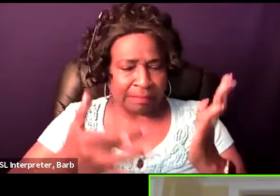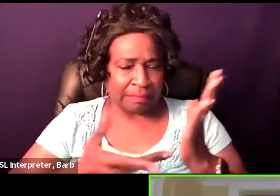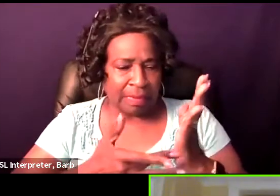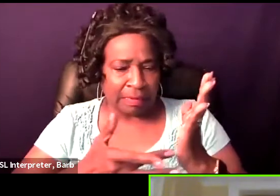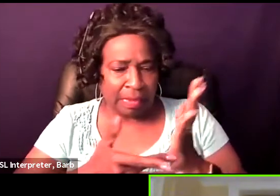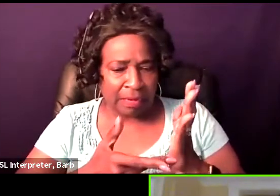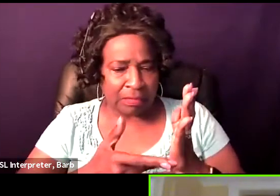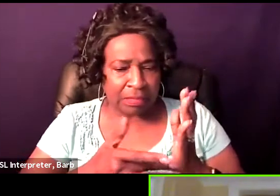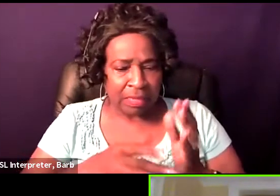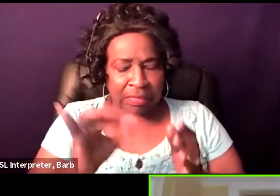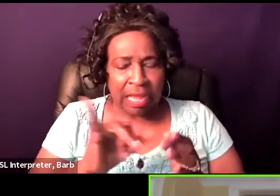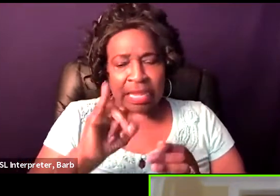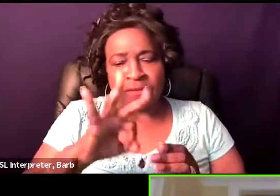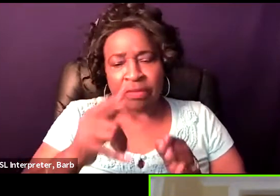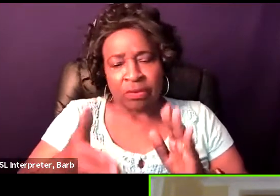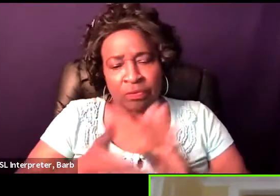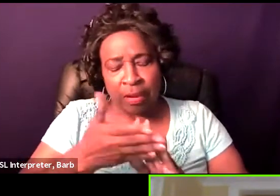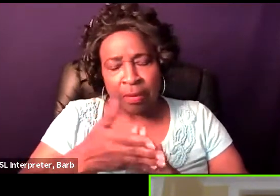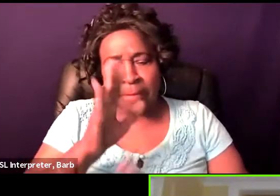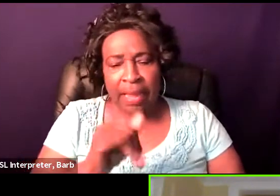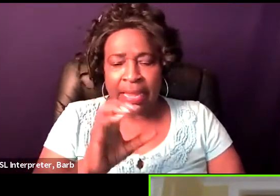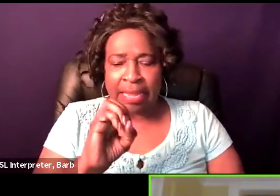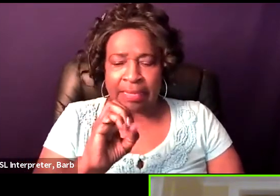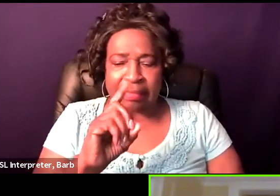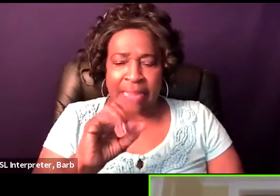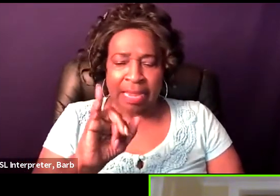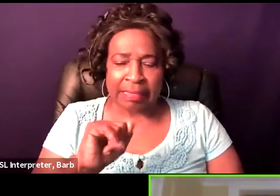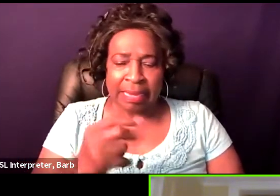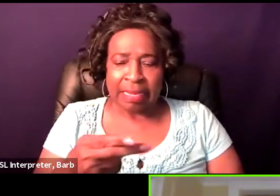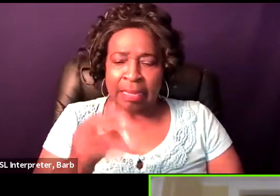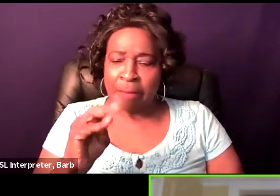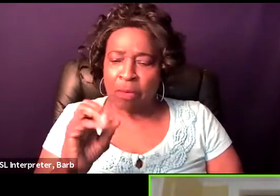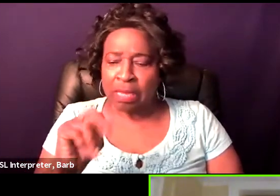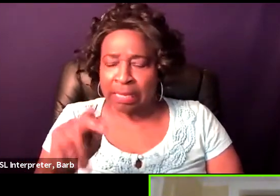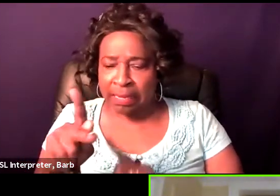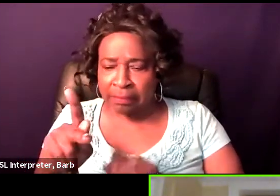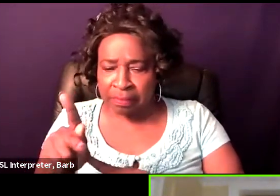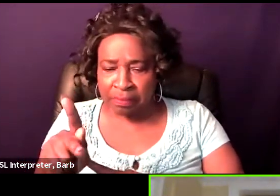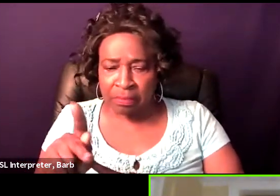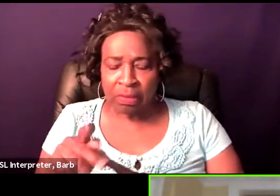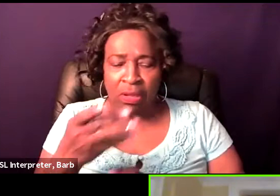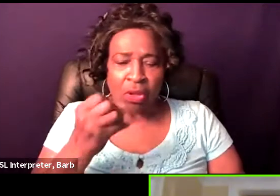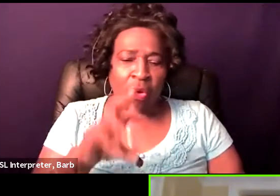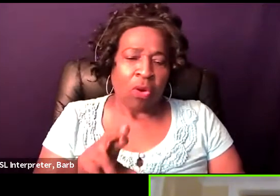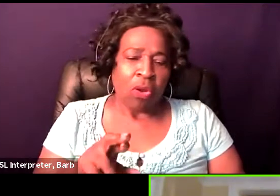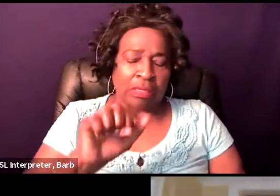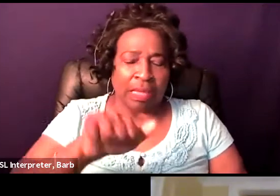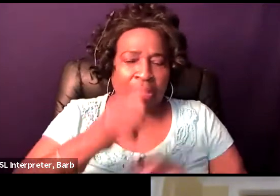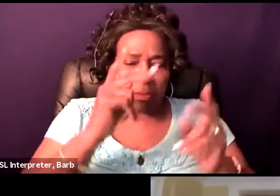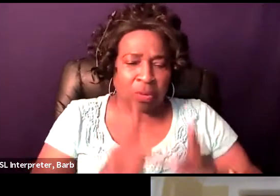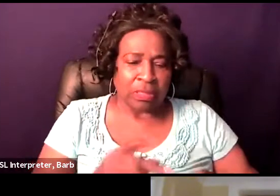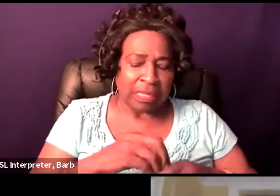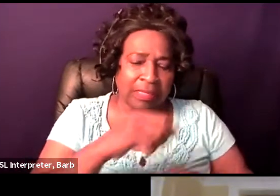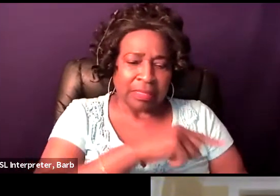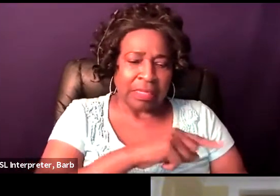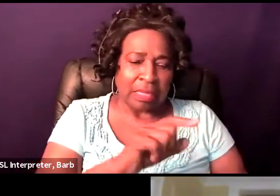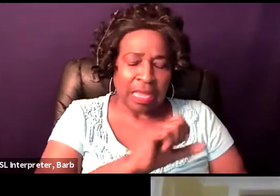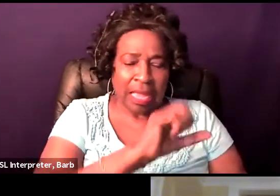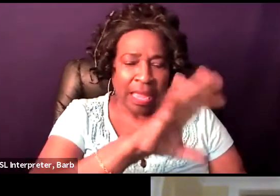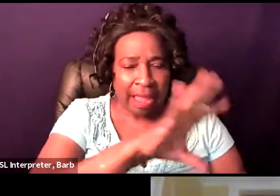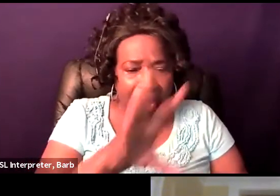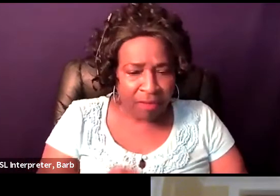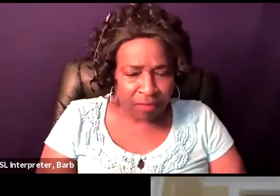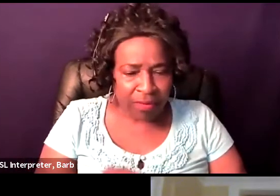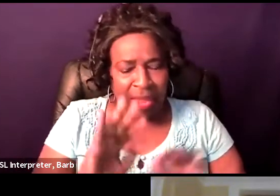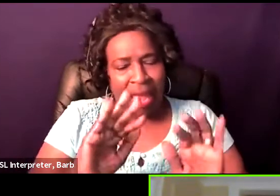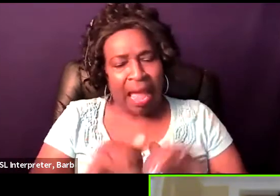be like if it was run by Buddhist monks? Or if it was run by the Basaro and the Khalakhadi Desert in Southern Africa? How would it be